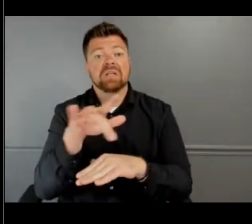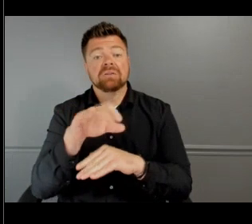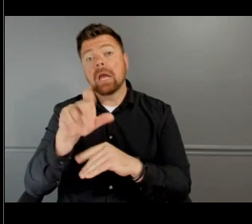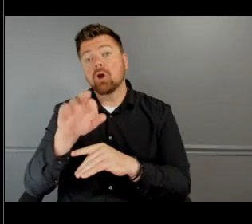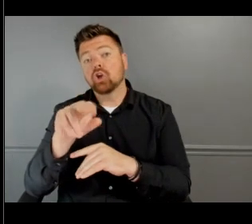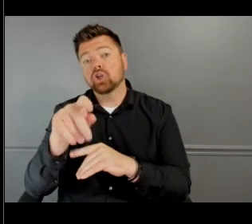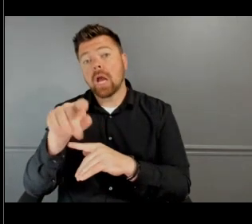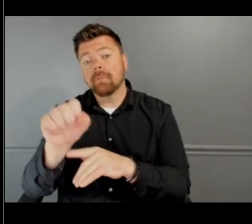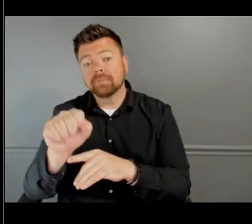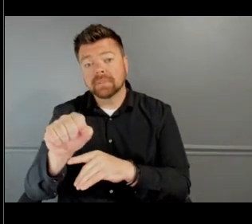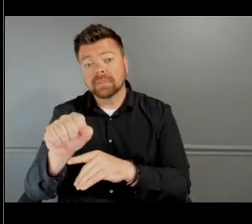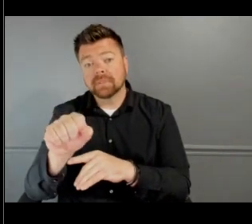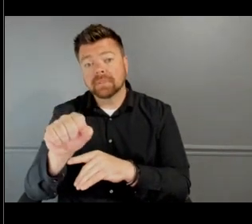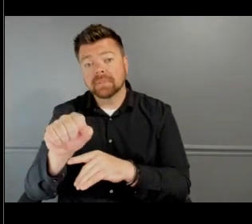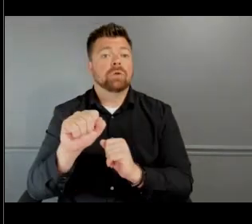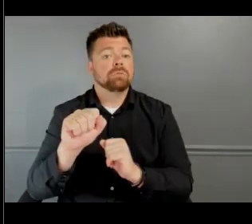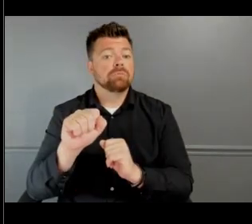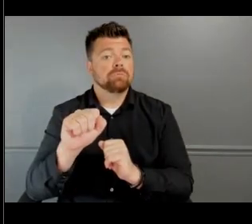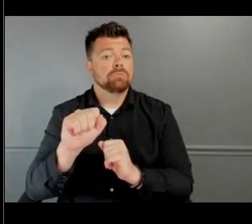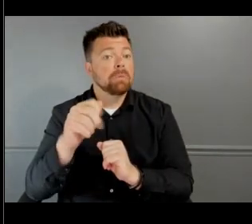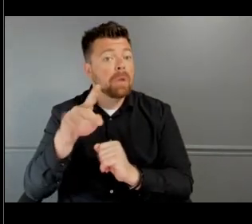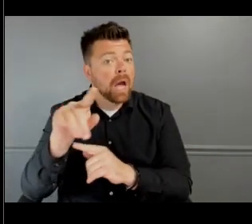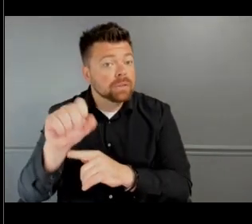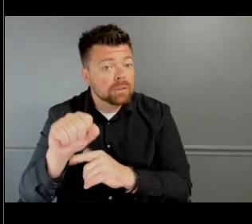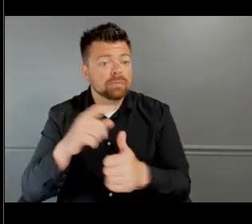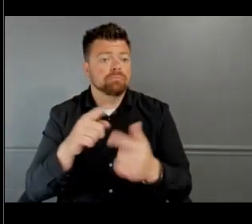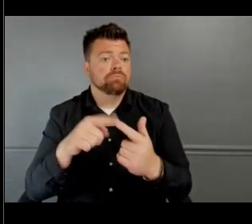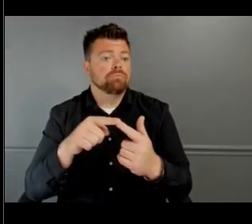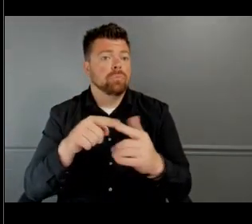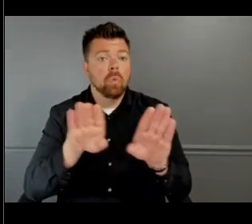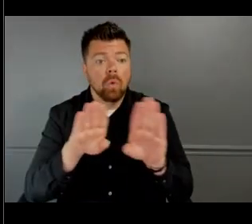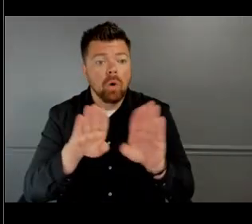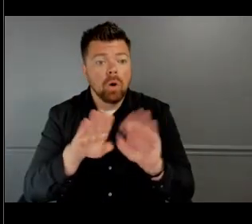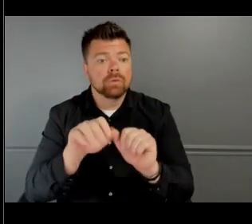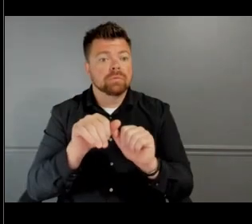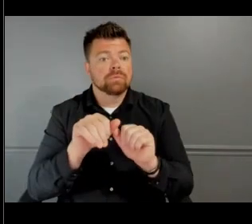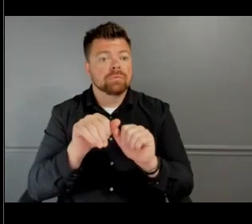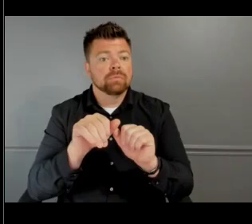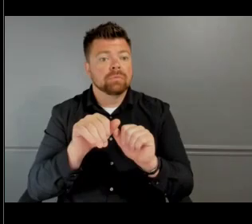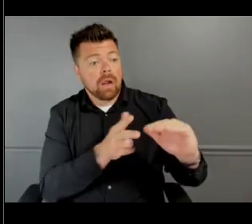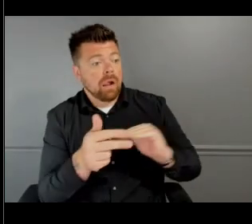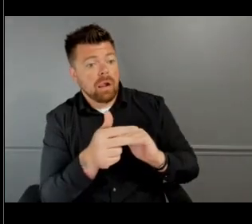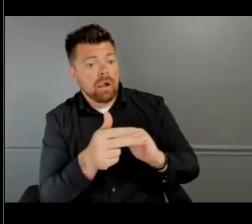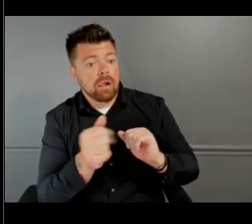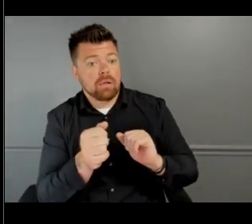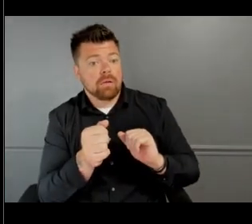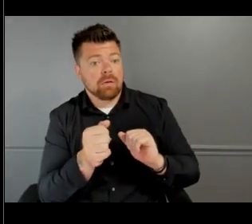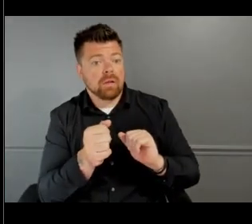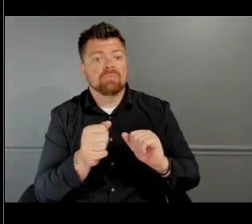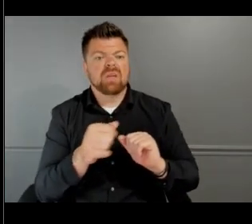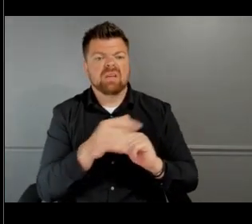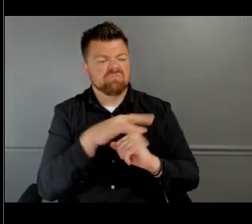appliances, and walls, and turning and clearance requirements in U-shaped kitchens.